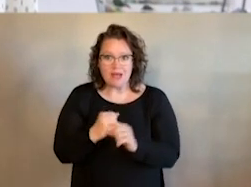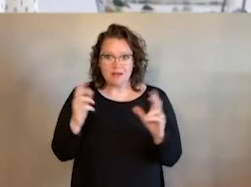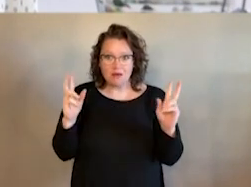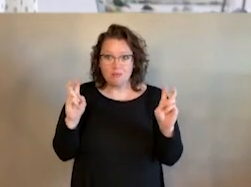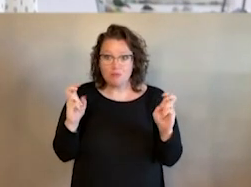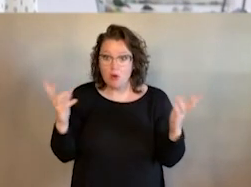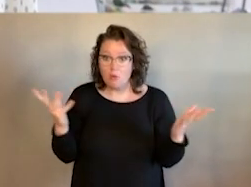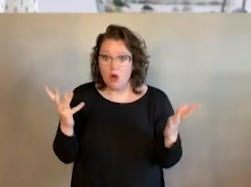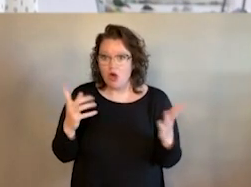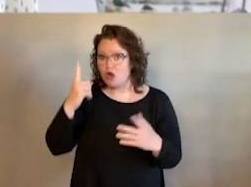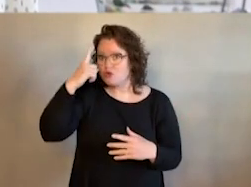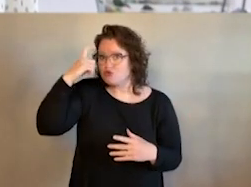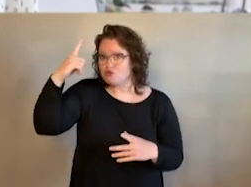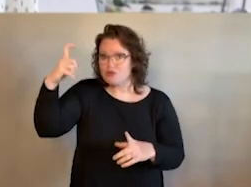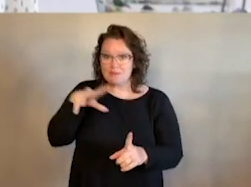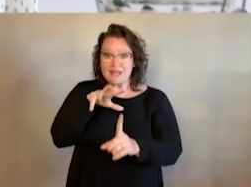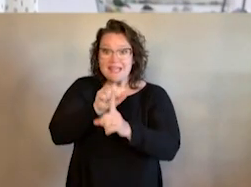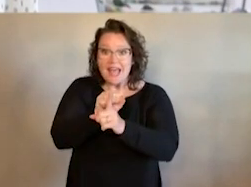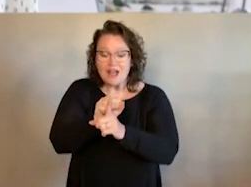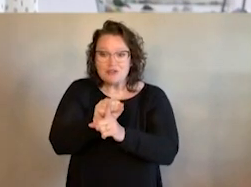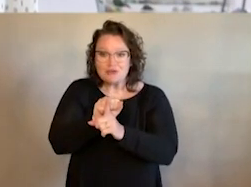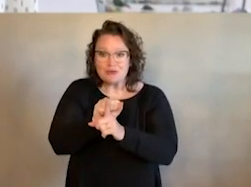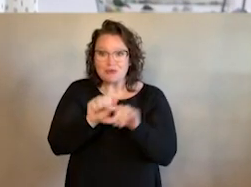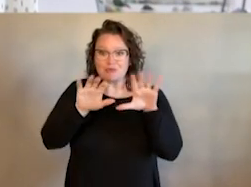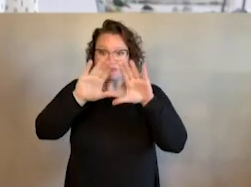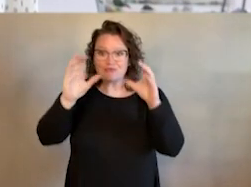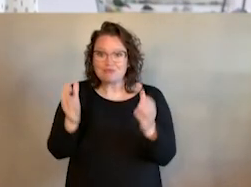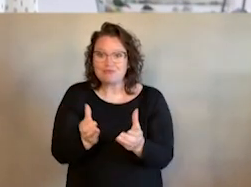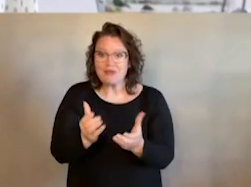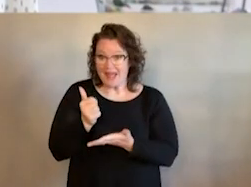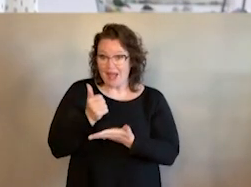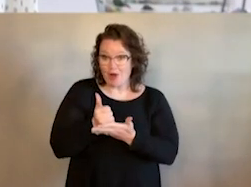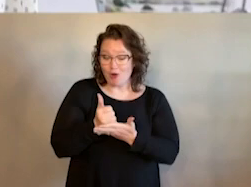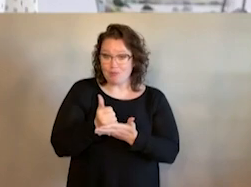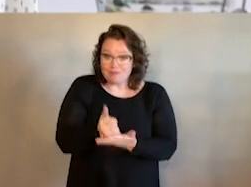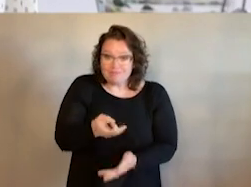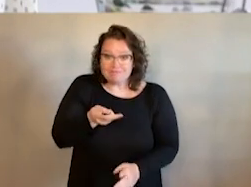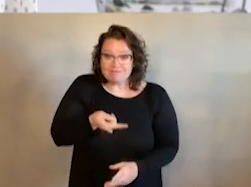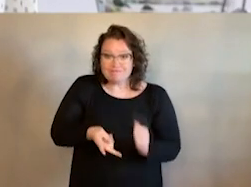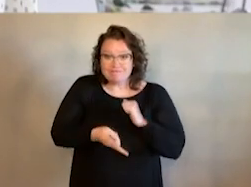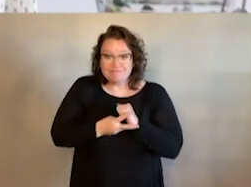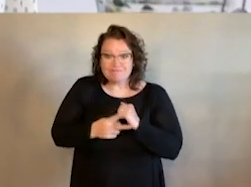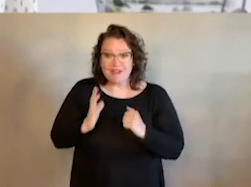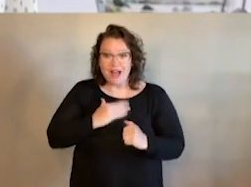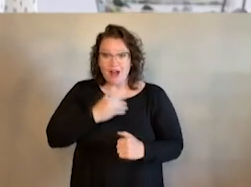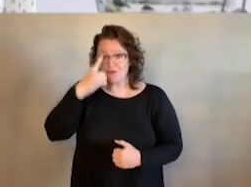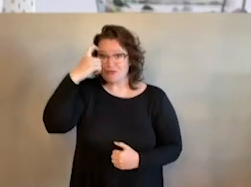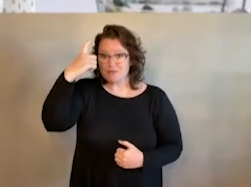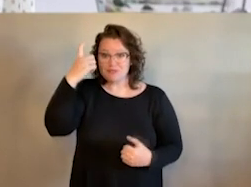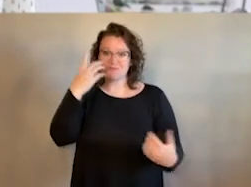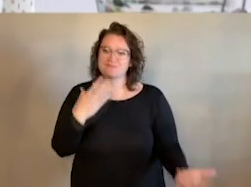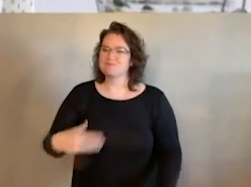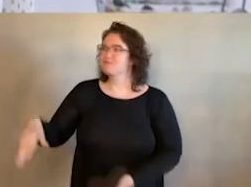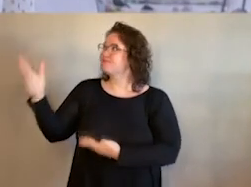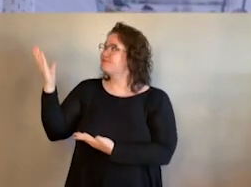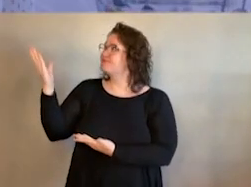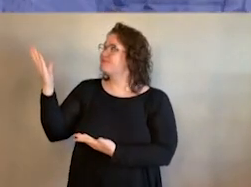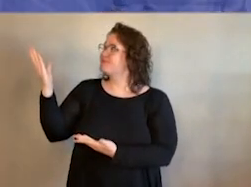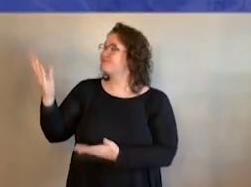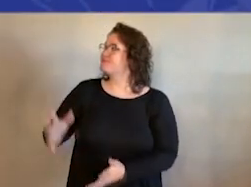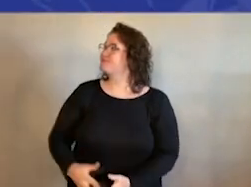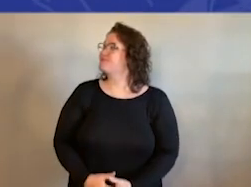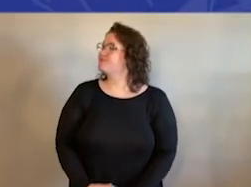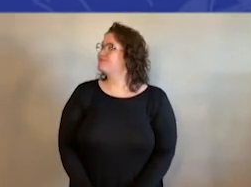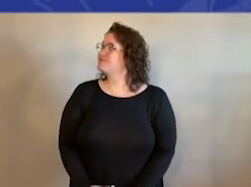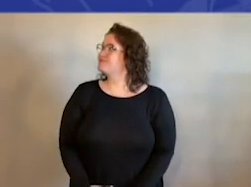to help all the good dreams stay with us. Let's take a look with Miss Wilson right now in the reading corner. Take it away, Miss Wilson.